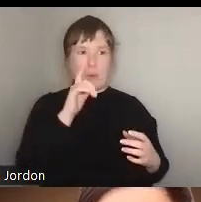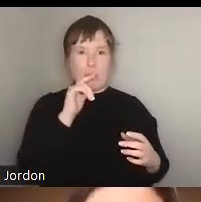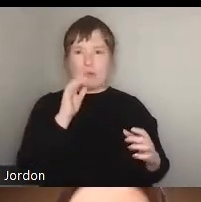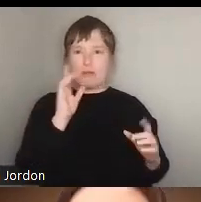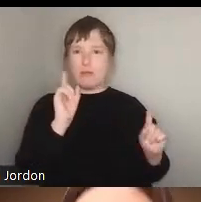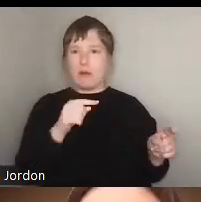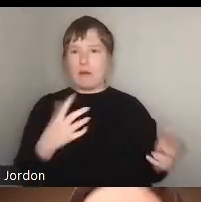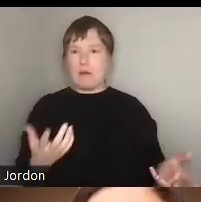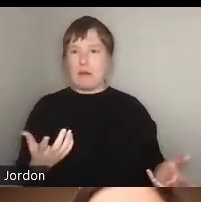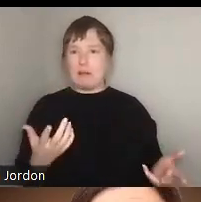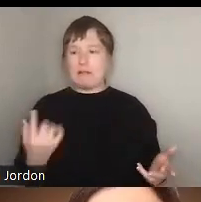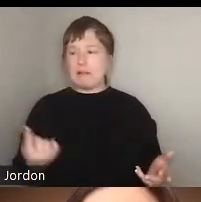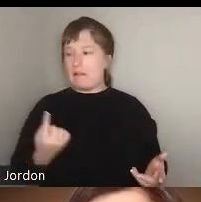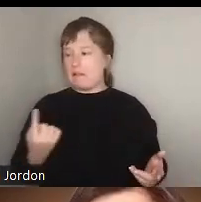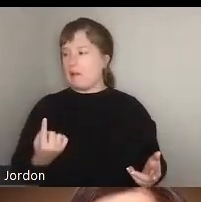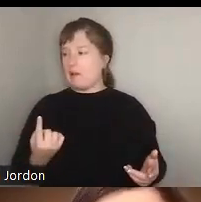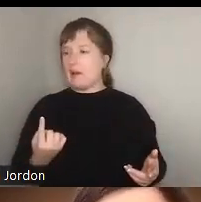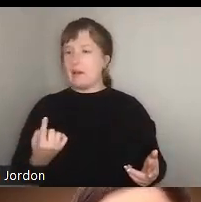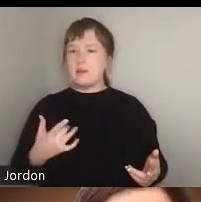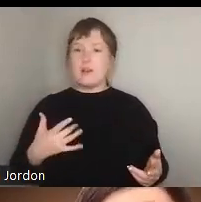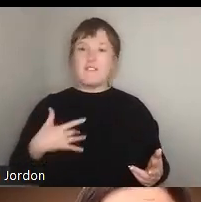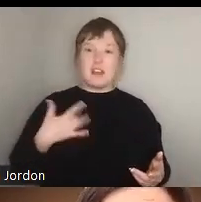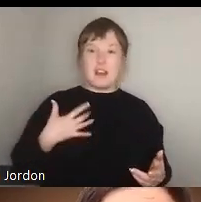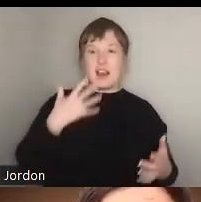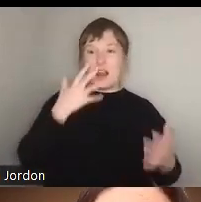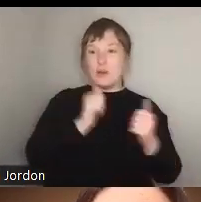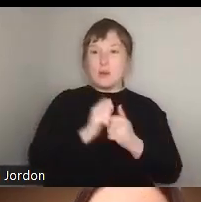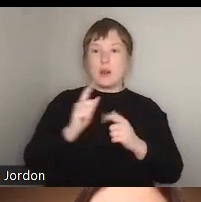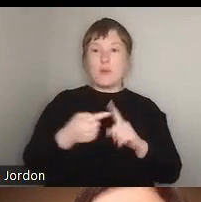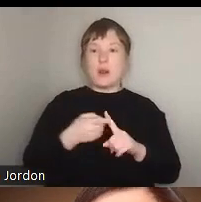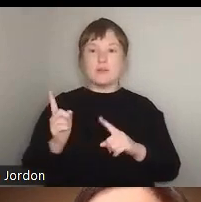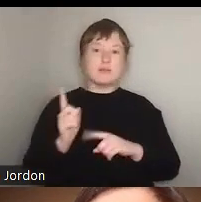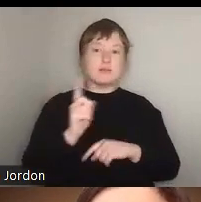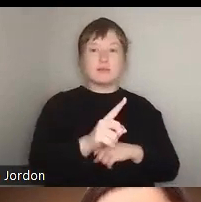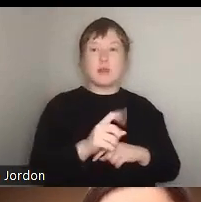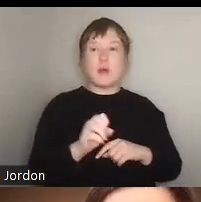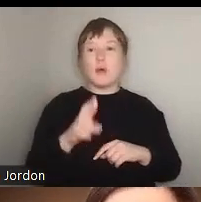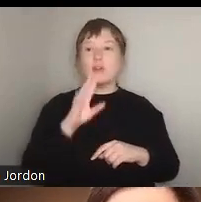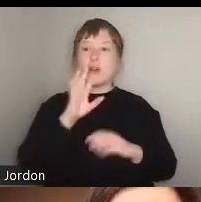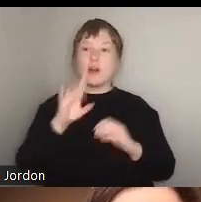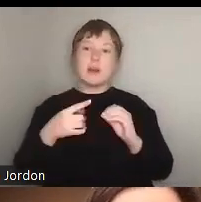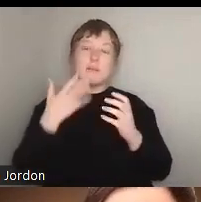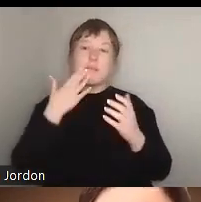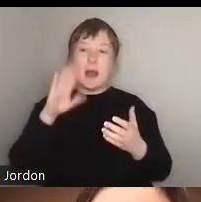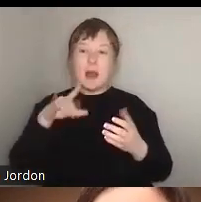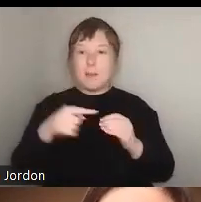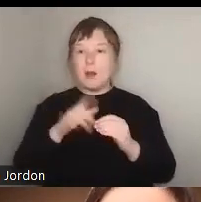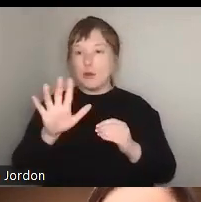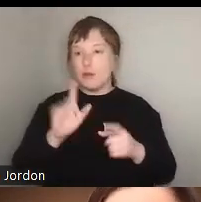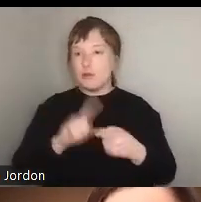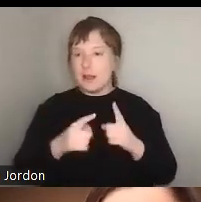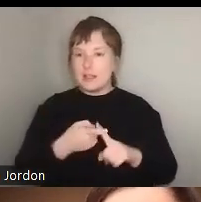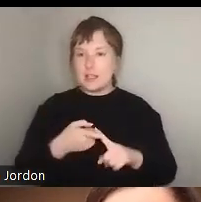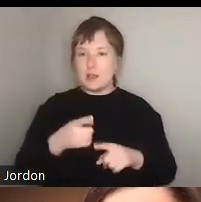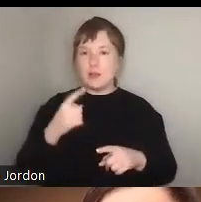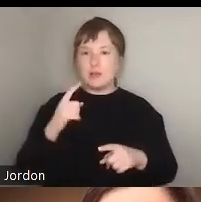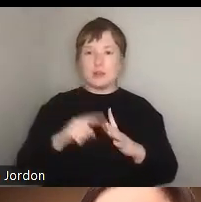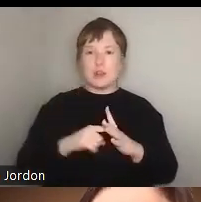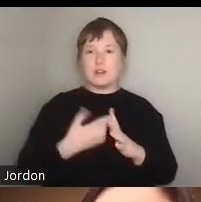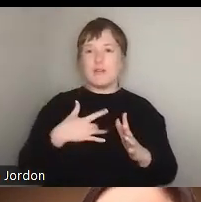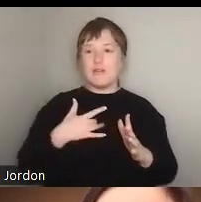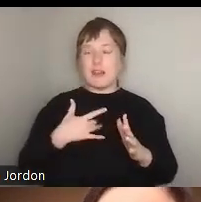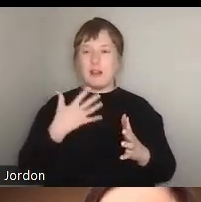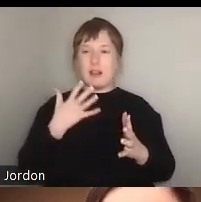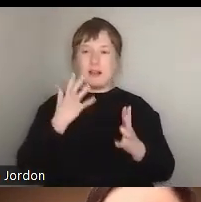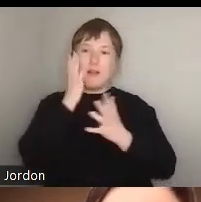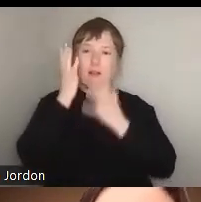be getting mad at them when they want to go see this person. It can be talking badly about your friends. So then you almost start to feel embarrassed about who you're